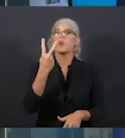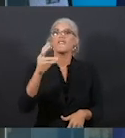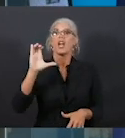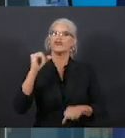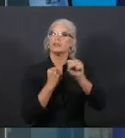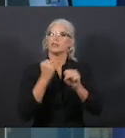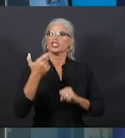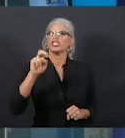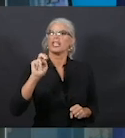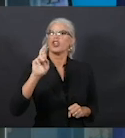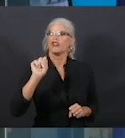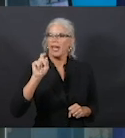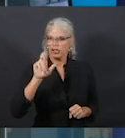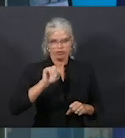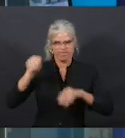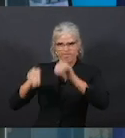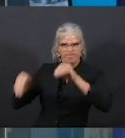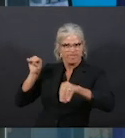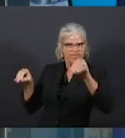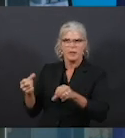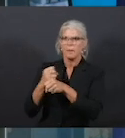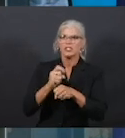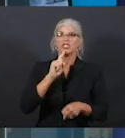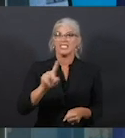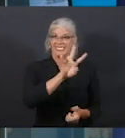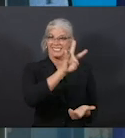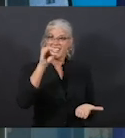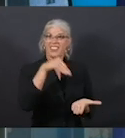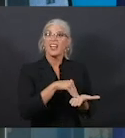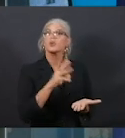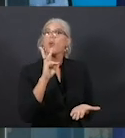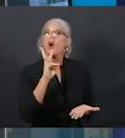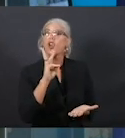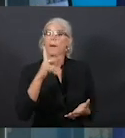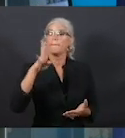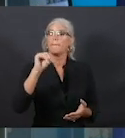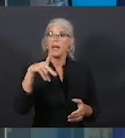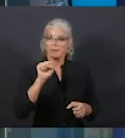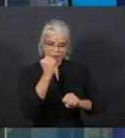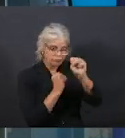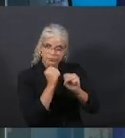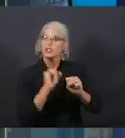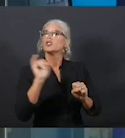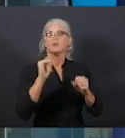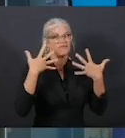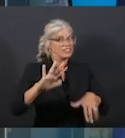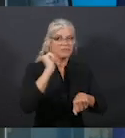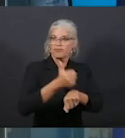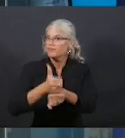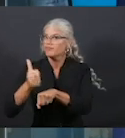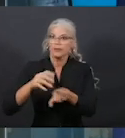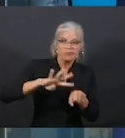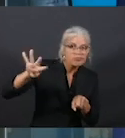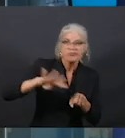for the transportation system. 70,000 water pumps are staged, and there's hundreds available to